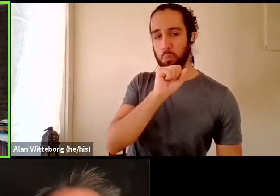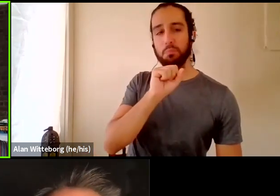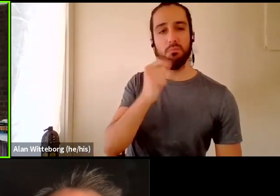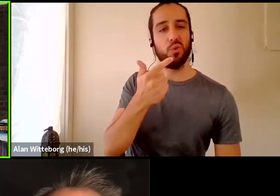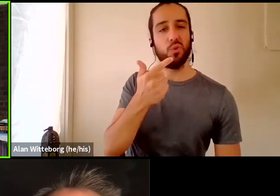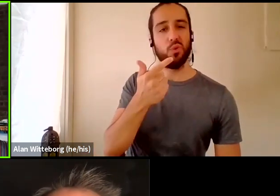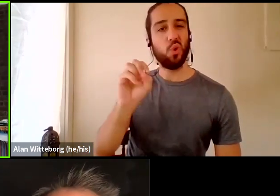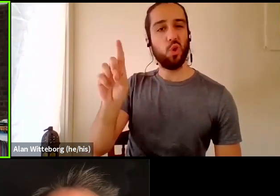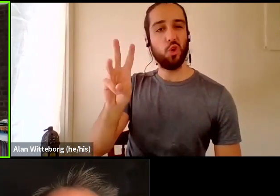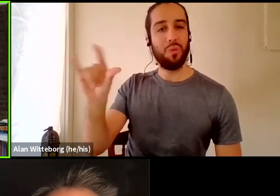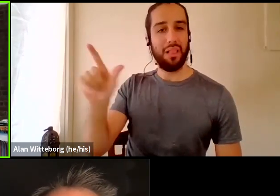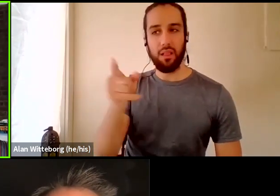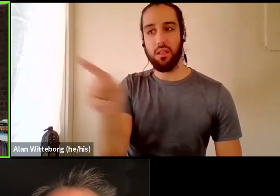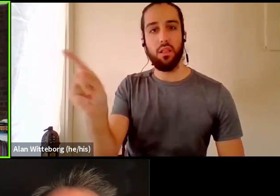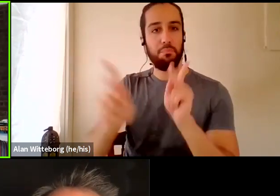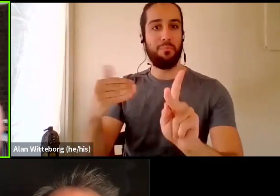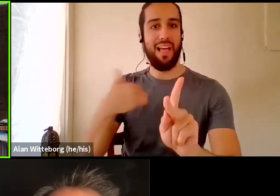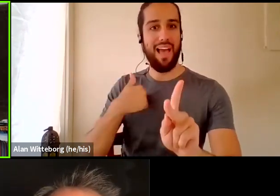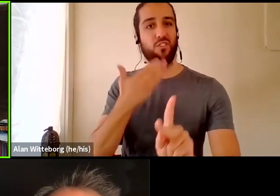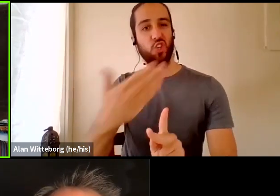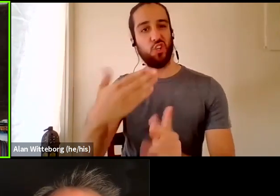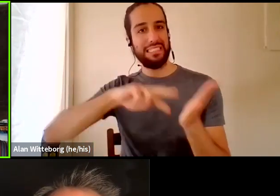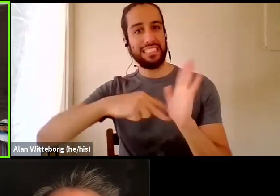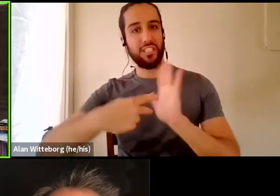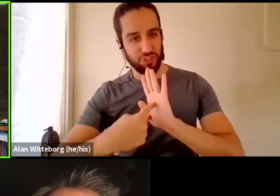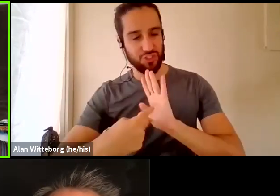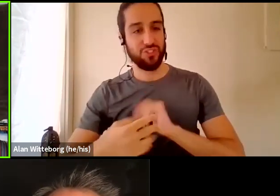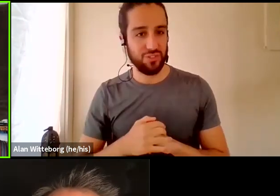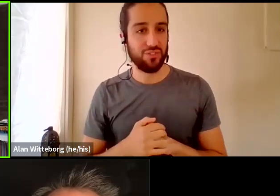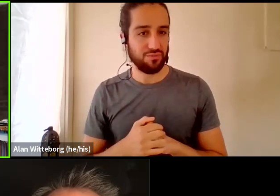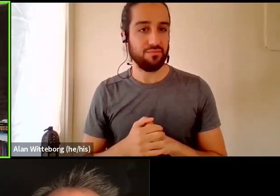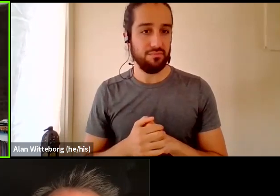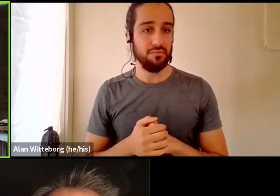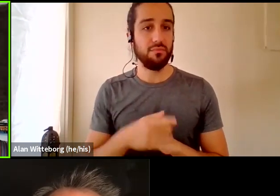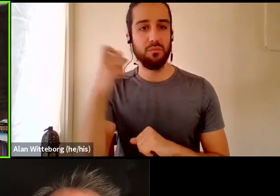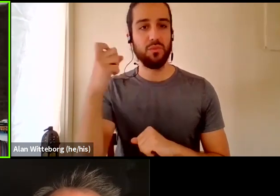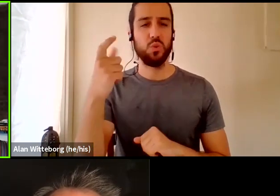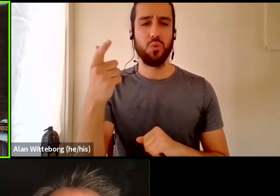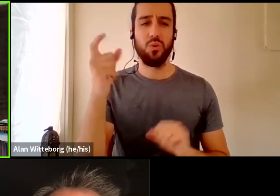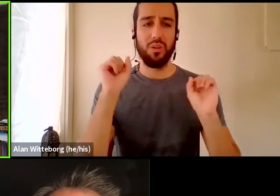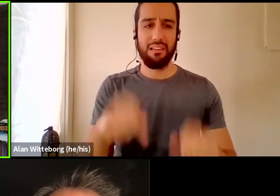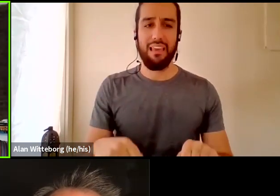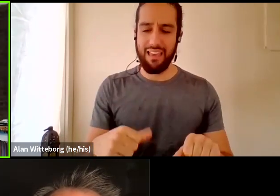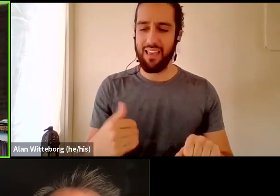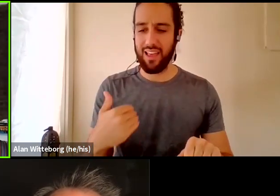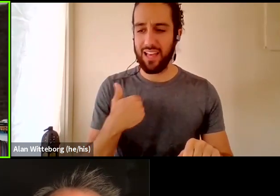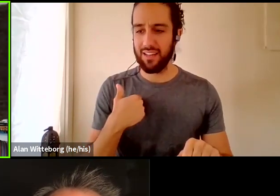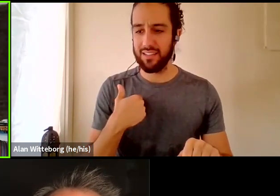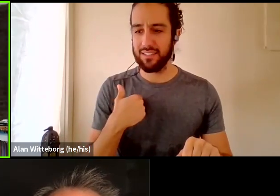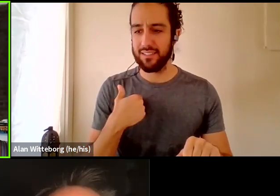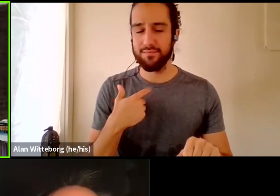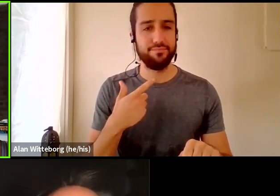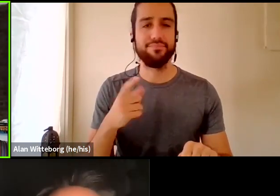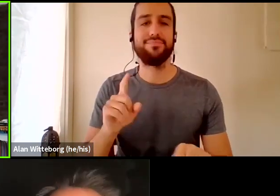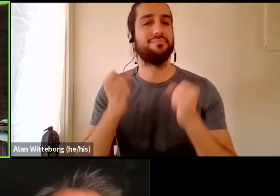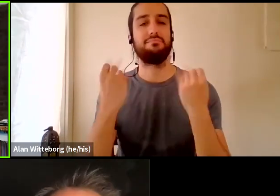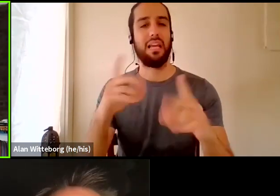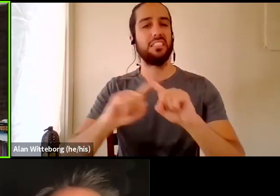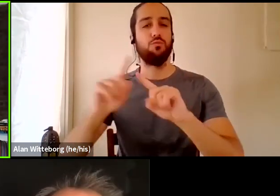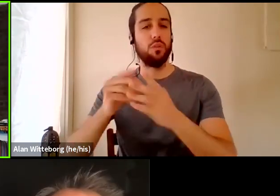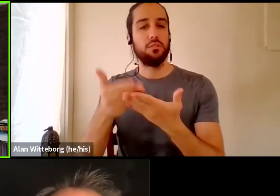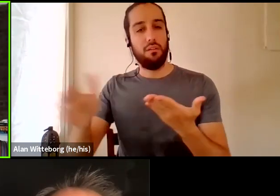helpful because you can load in all your other stuff that you're bringing into your life